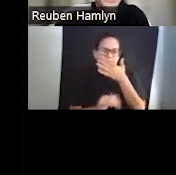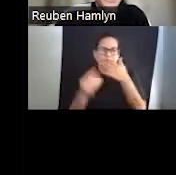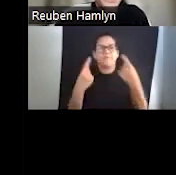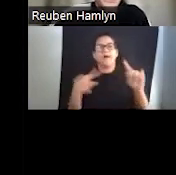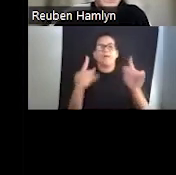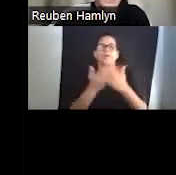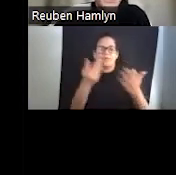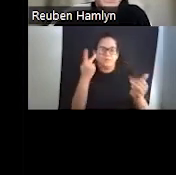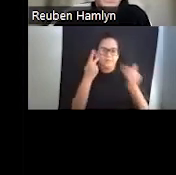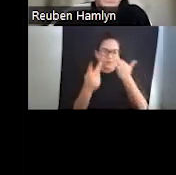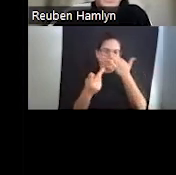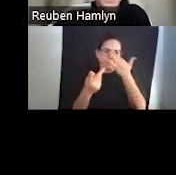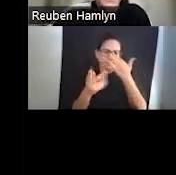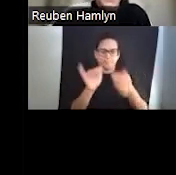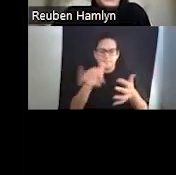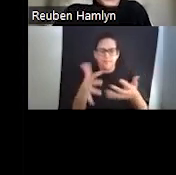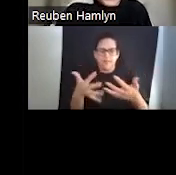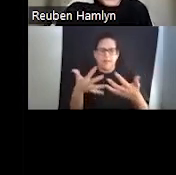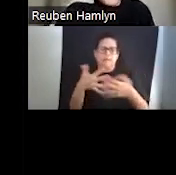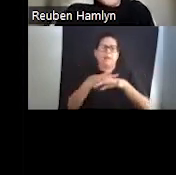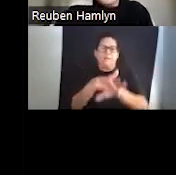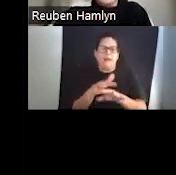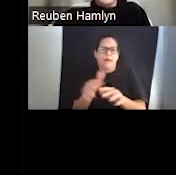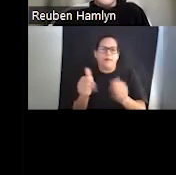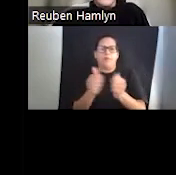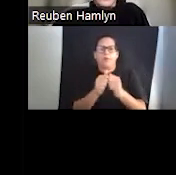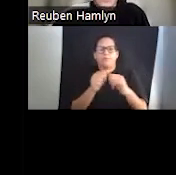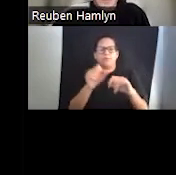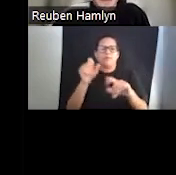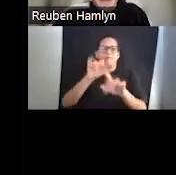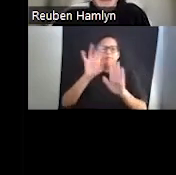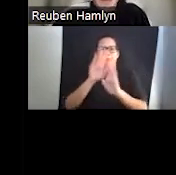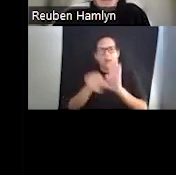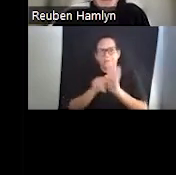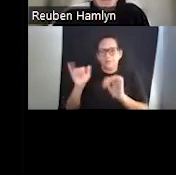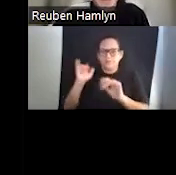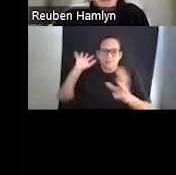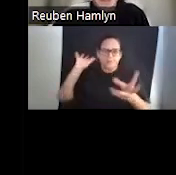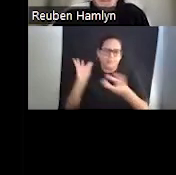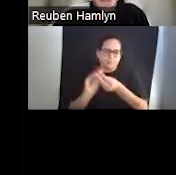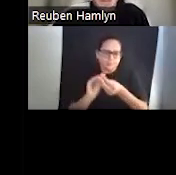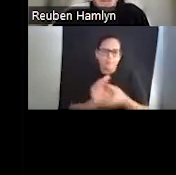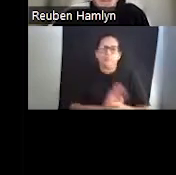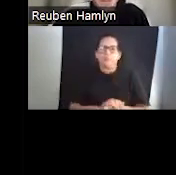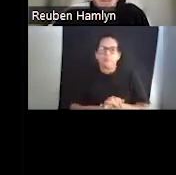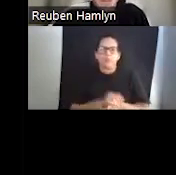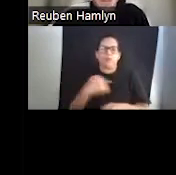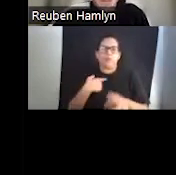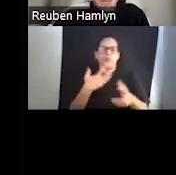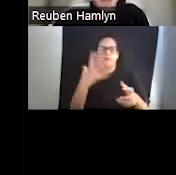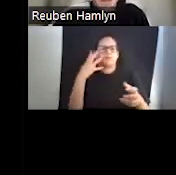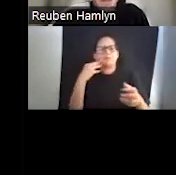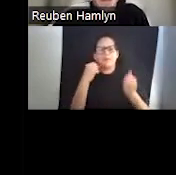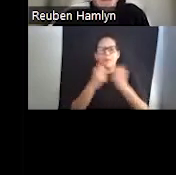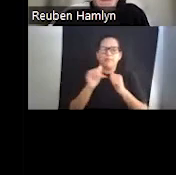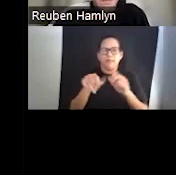that you have seen is that combined with a styling the background to also conceal the background. We wanted to experiment with